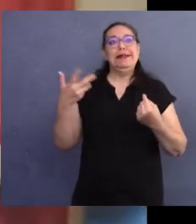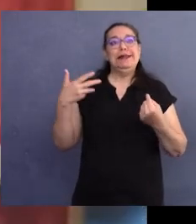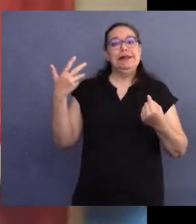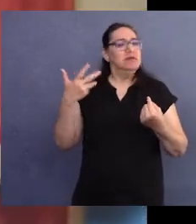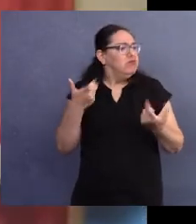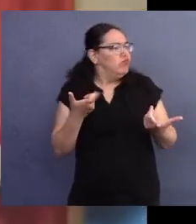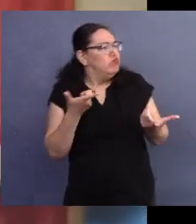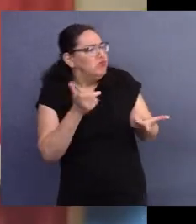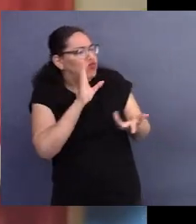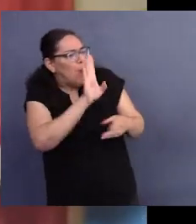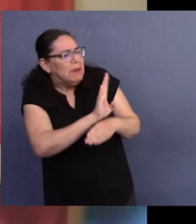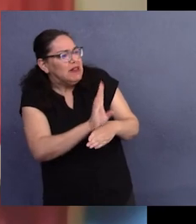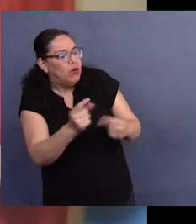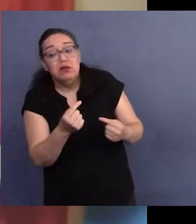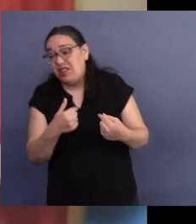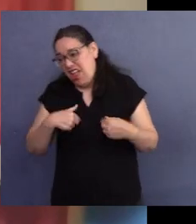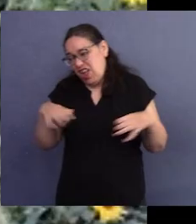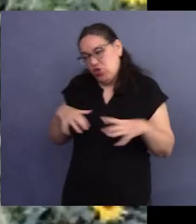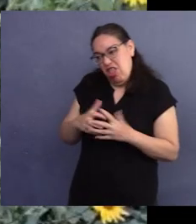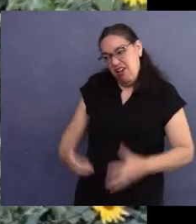What is your business? I do a lot.